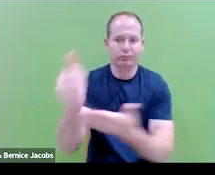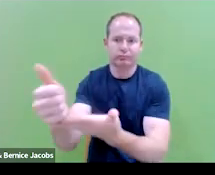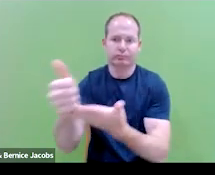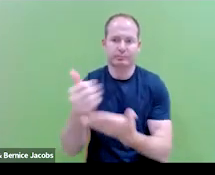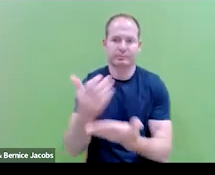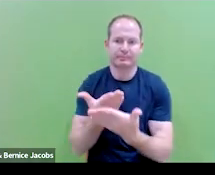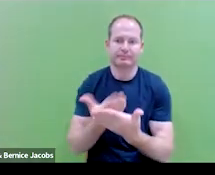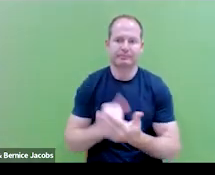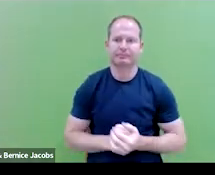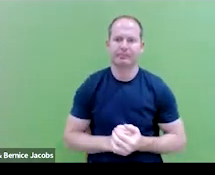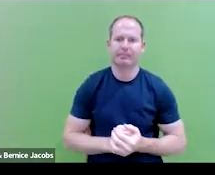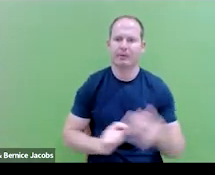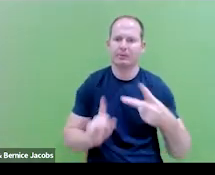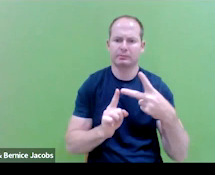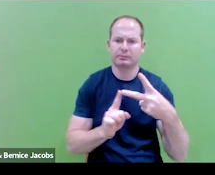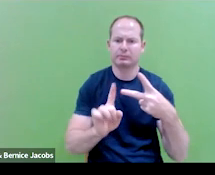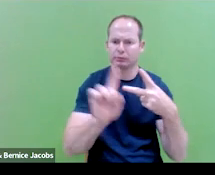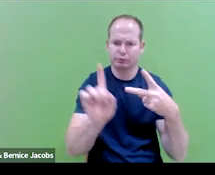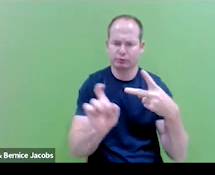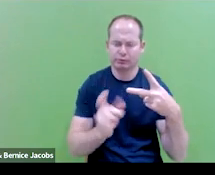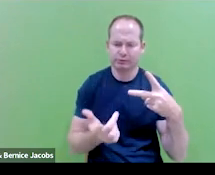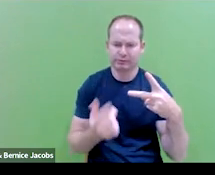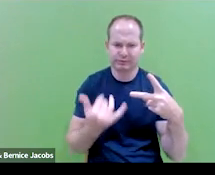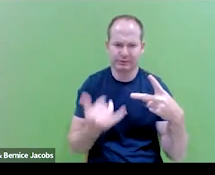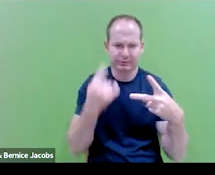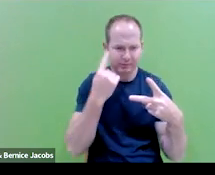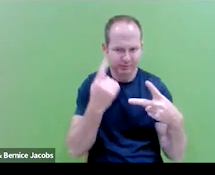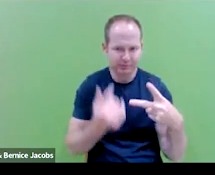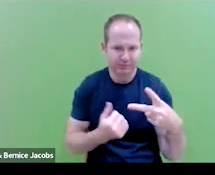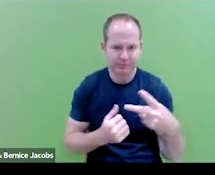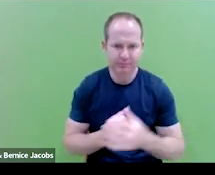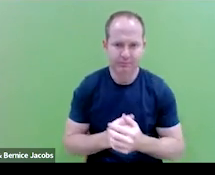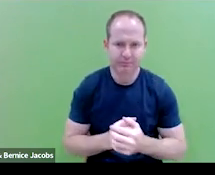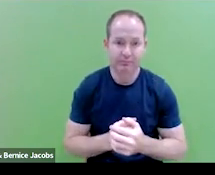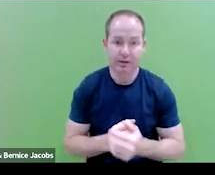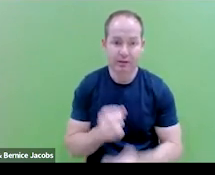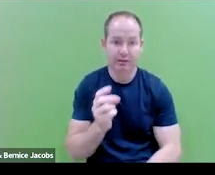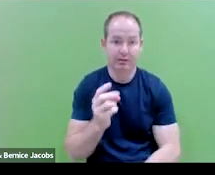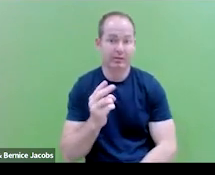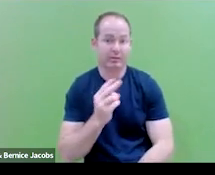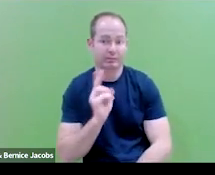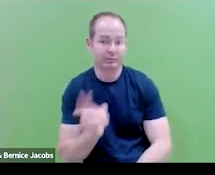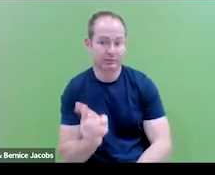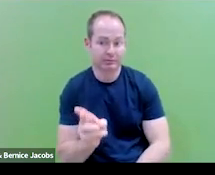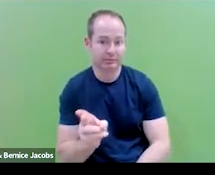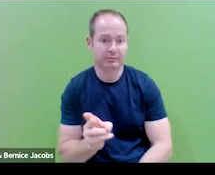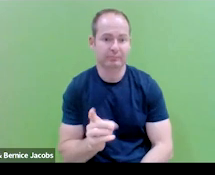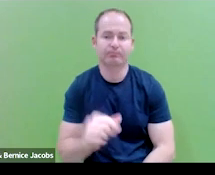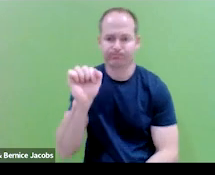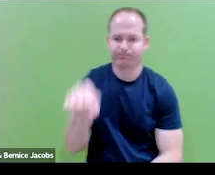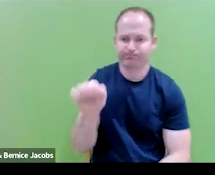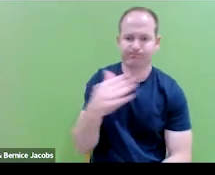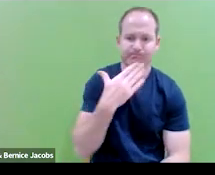part of your question. And I go for the second part, Colette. Yeah, please. It's Ranesh.